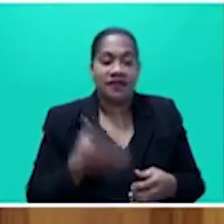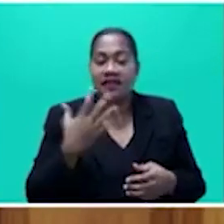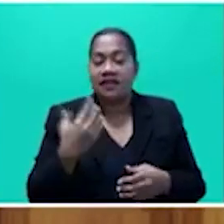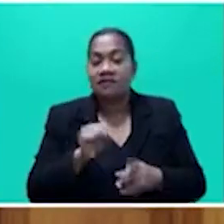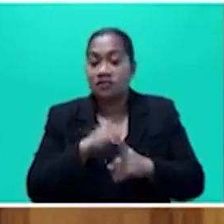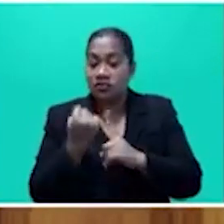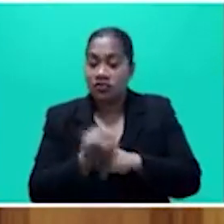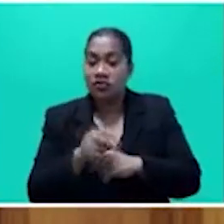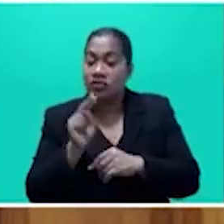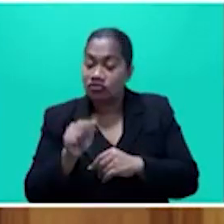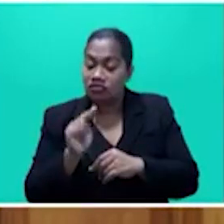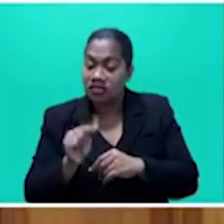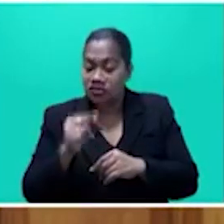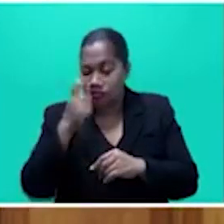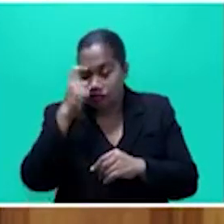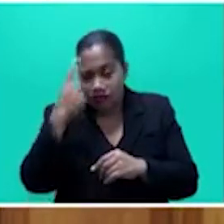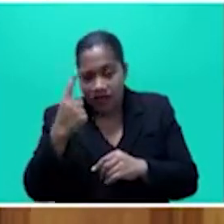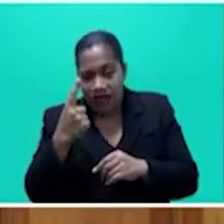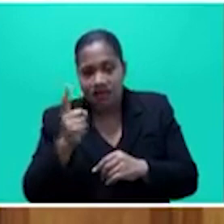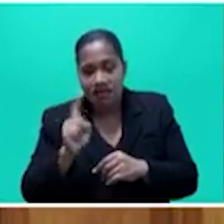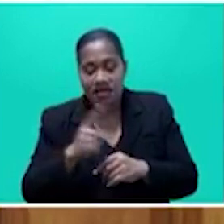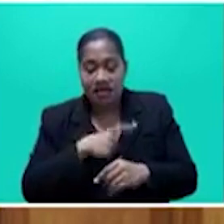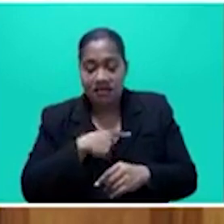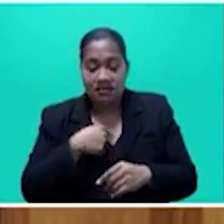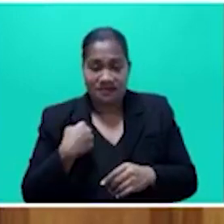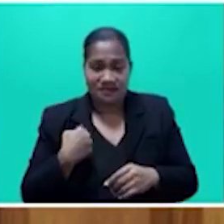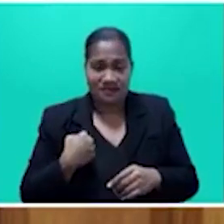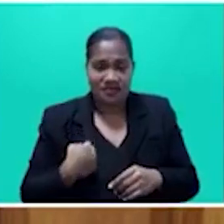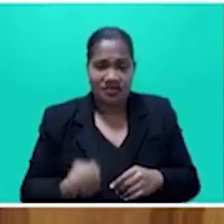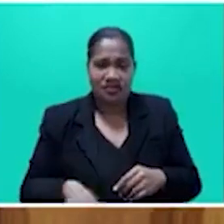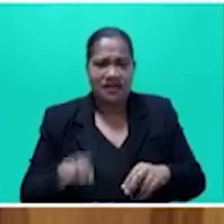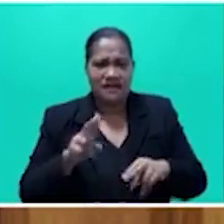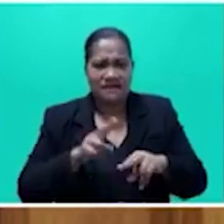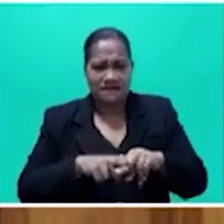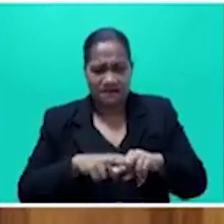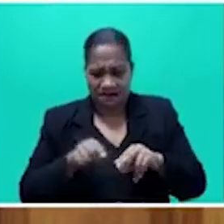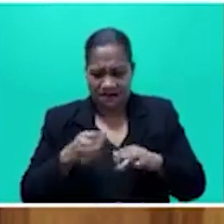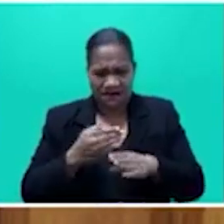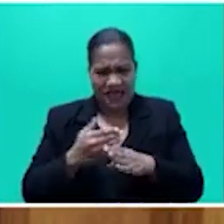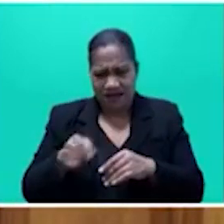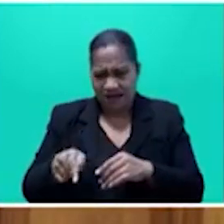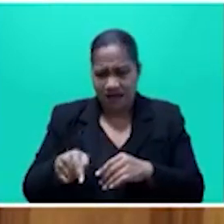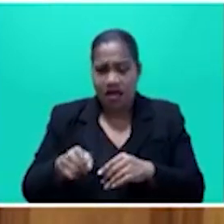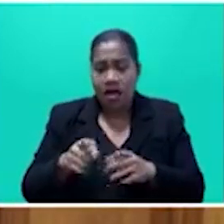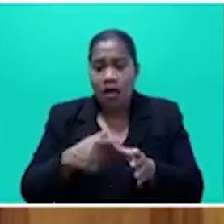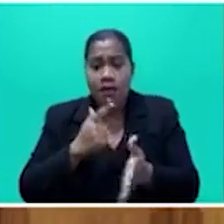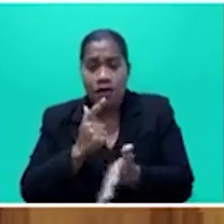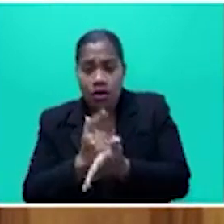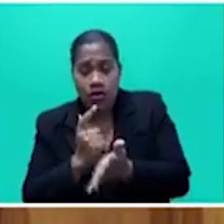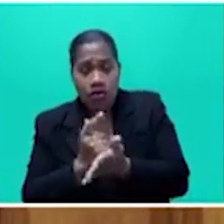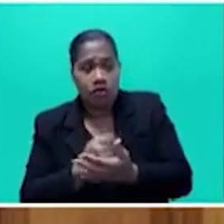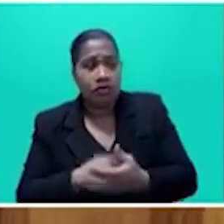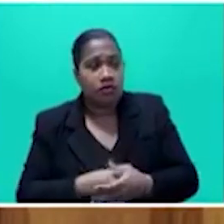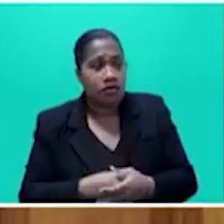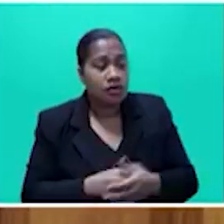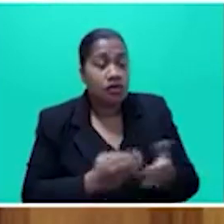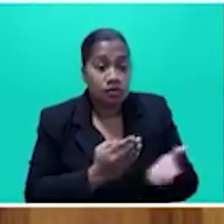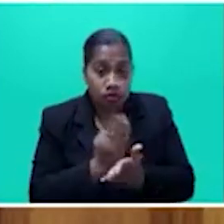that there is what we call is the China factor. A lot of the two big countries, Australia and New